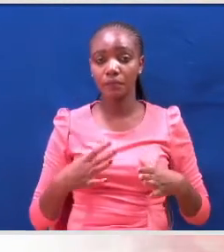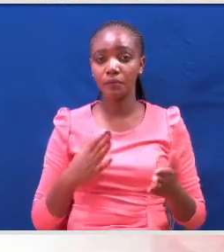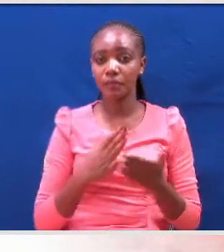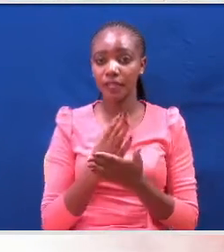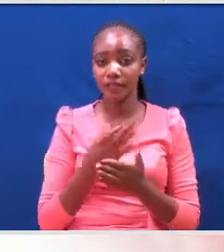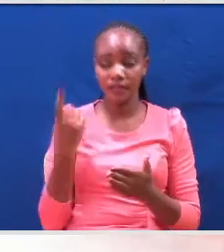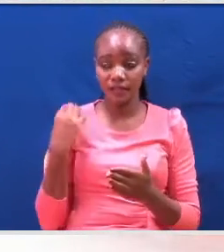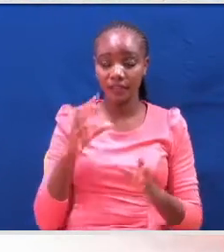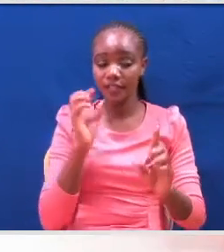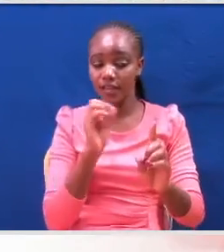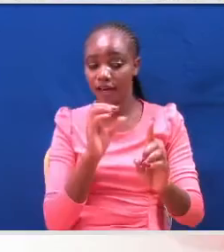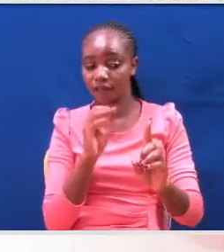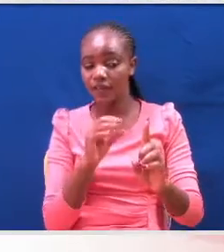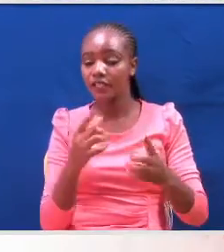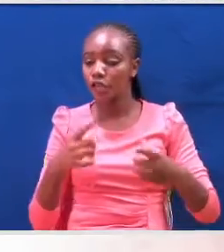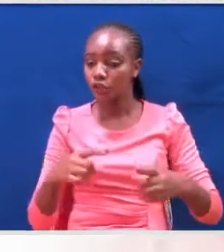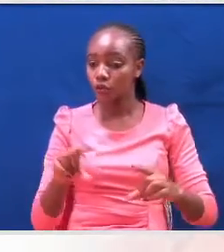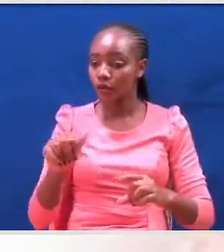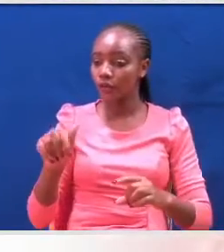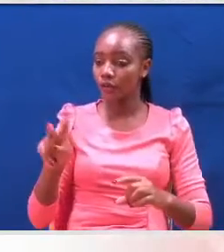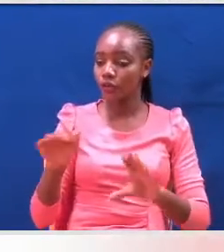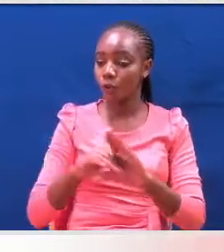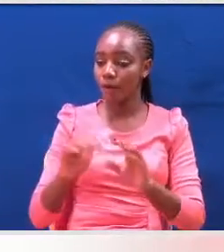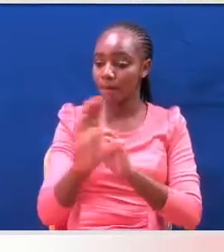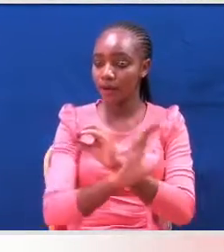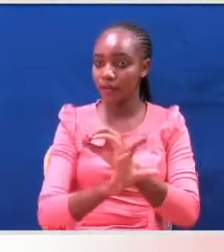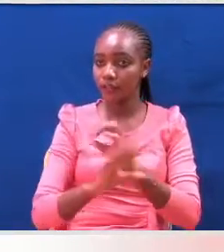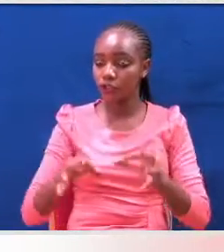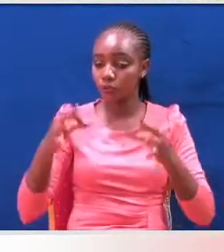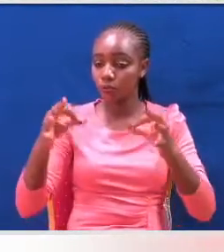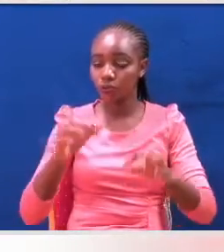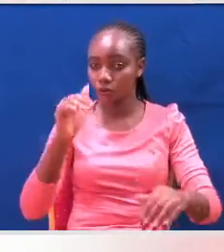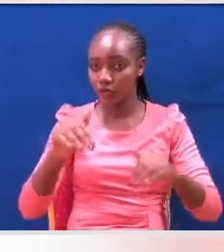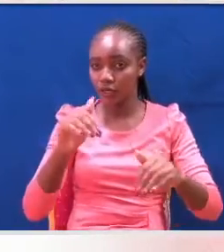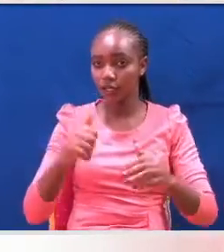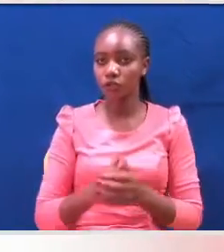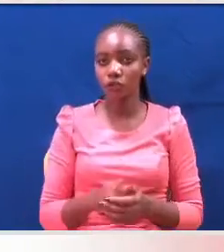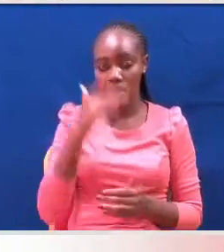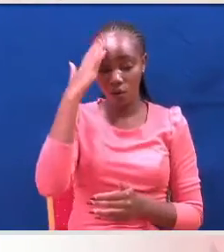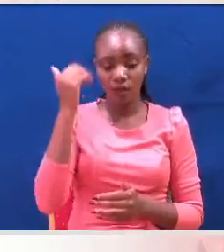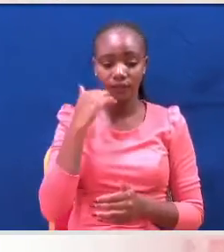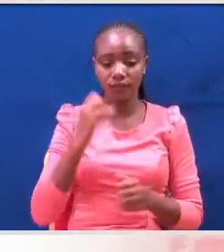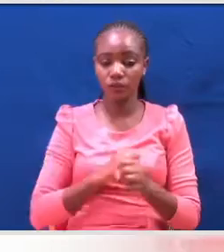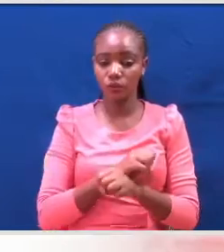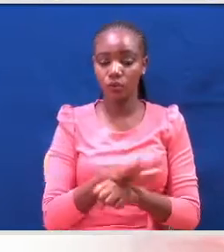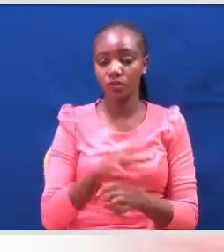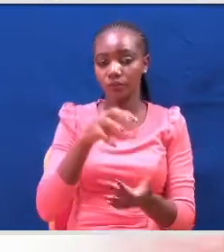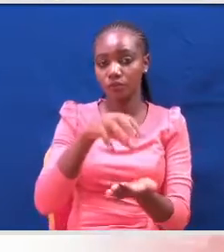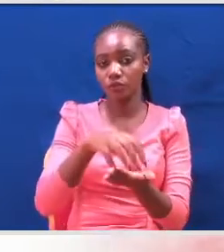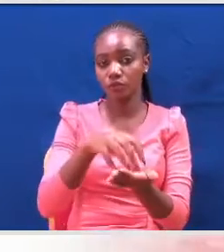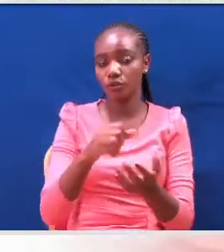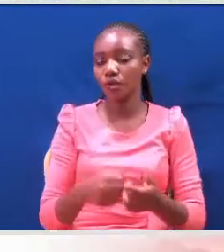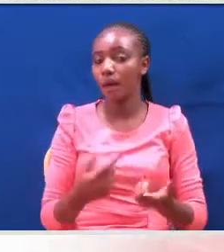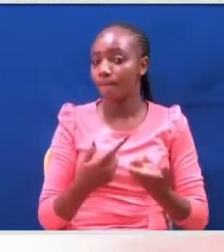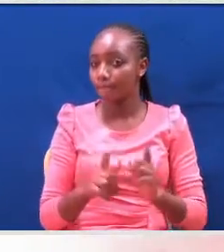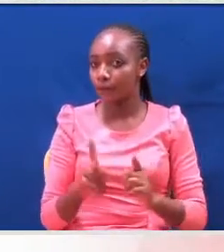advisory opinion allowing AU member countries to postpone elections in the wake of the COVID-19 pandemic. However,